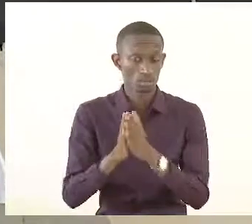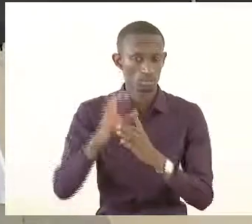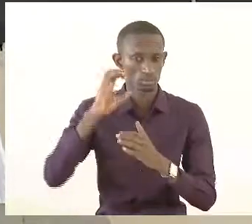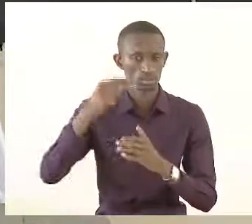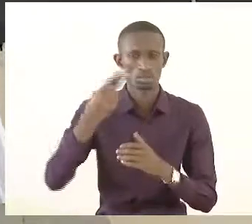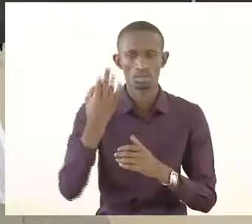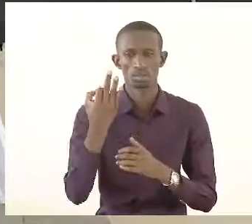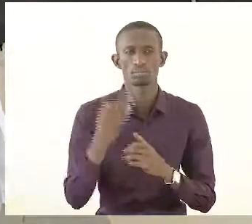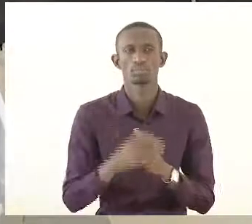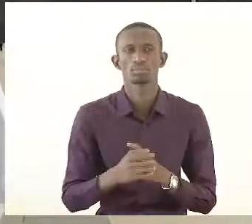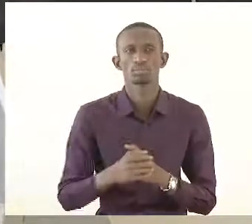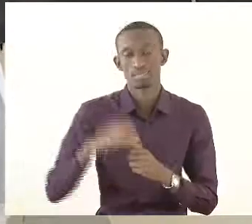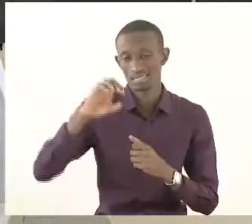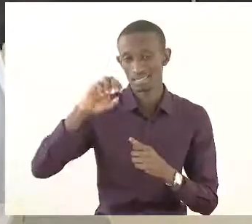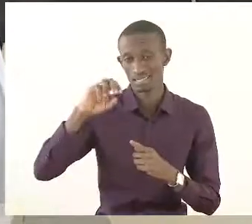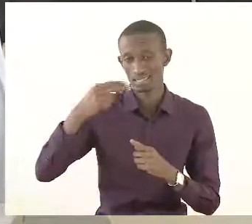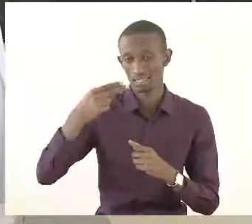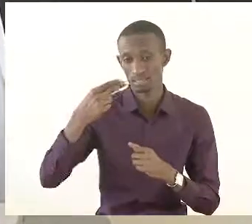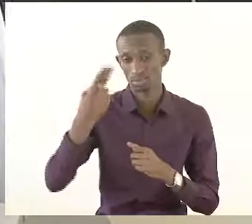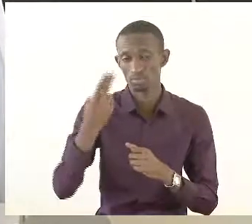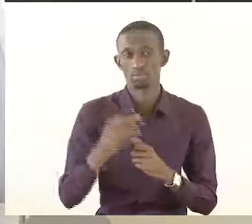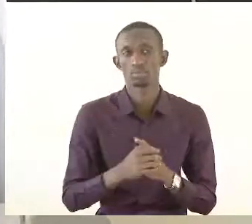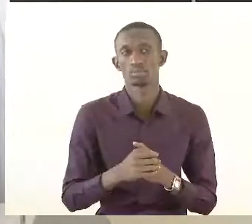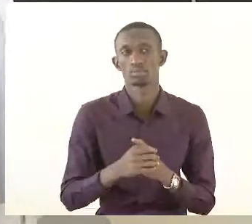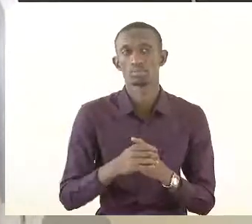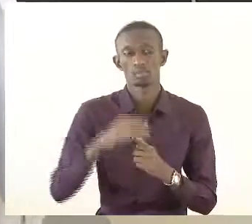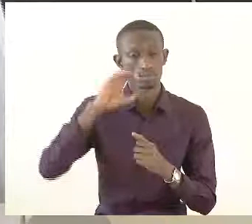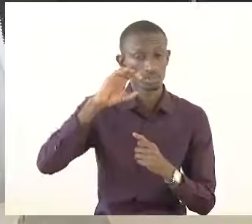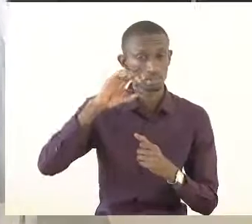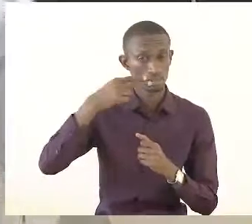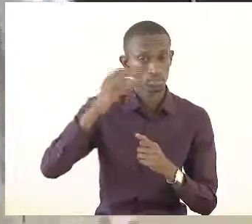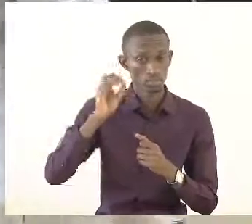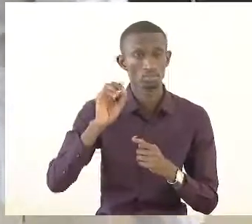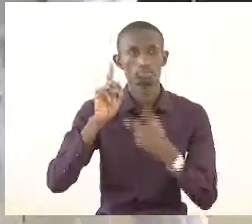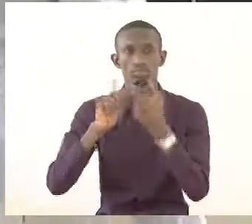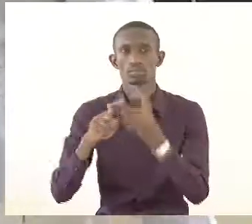CHO, if we add CH3 MgCl,